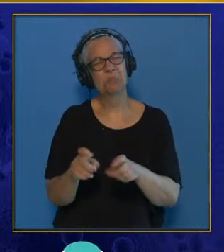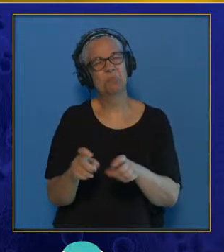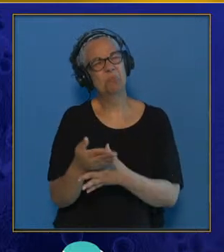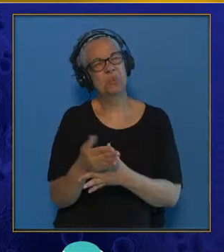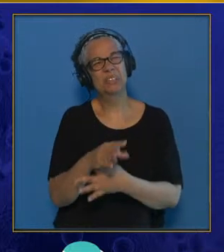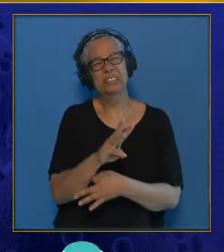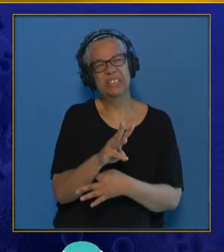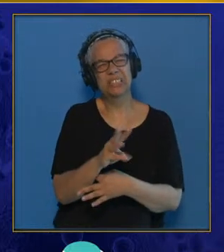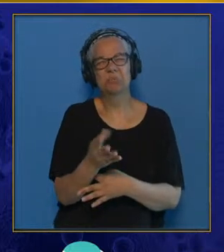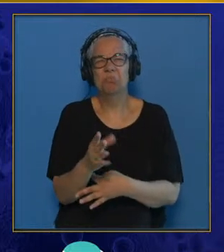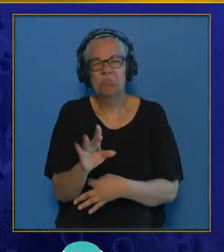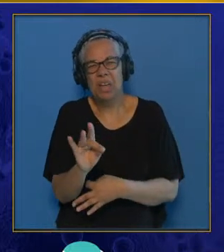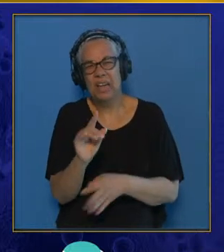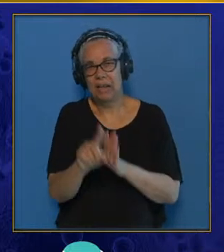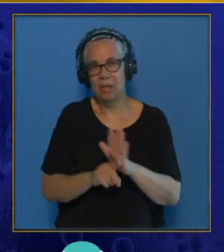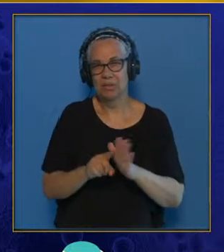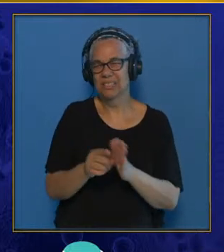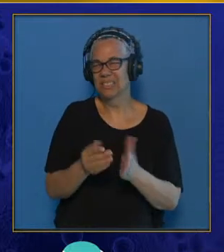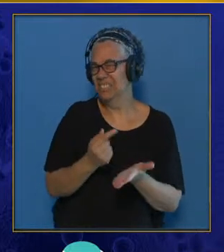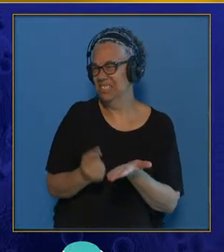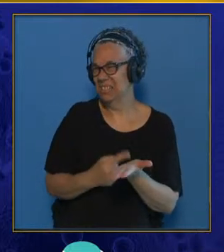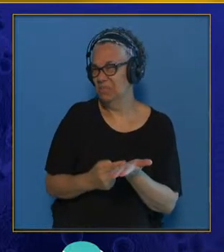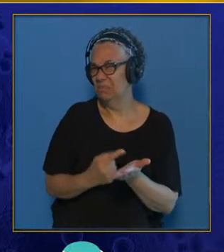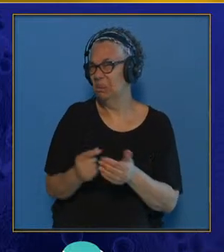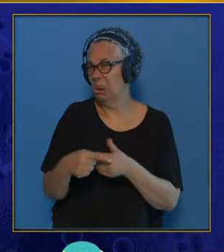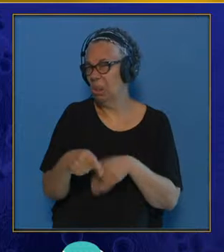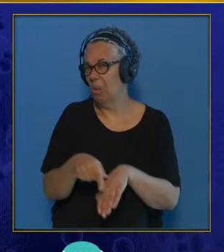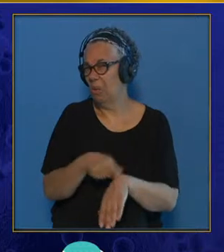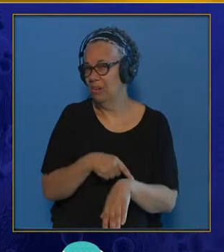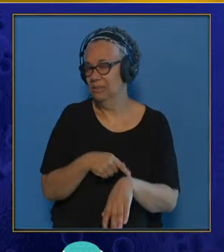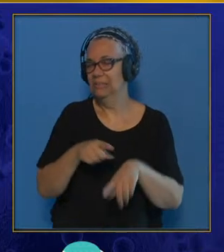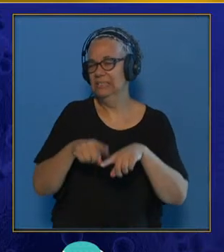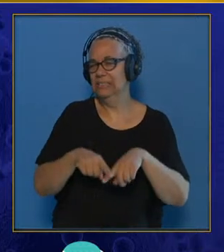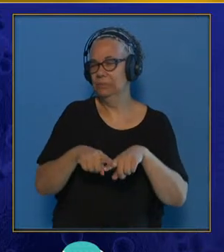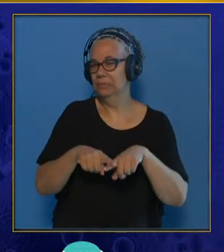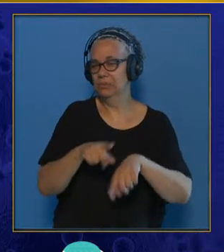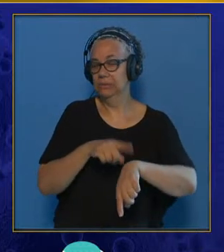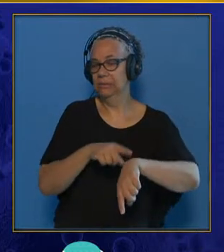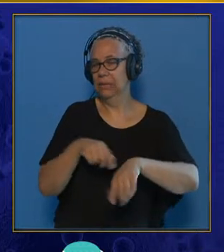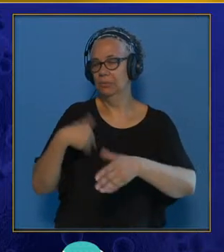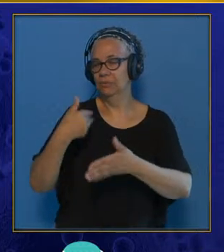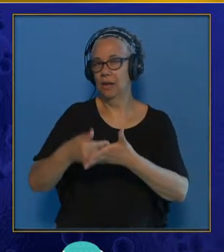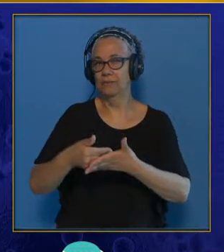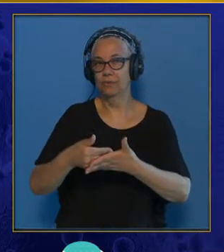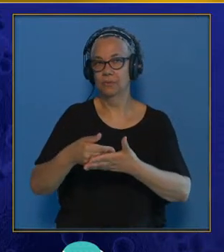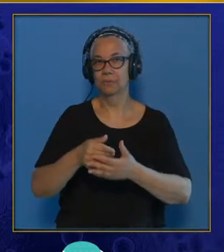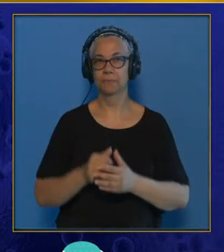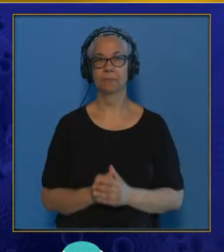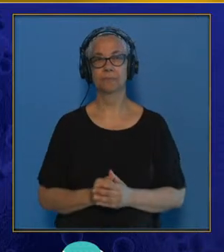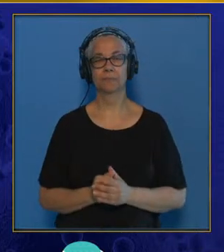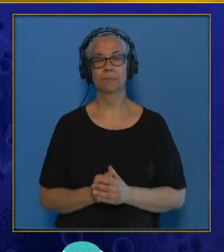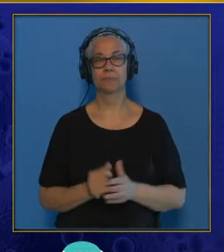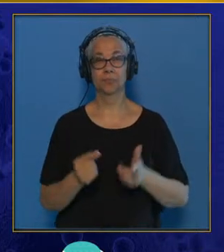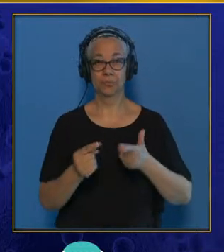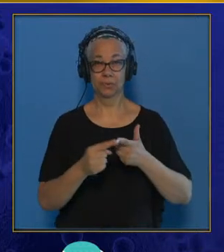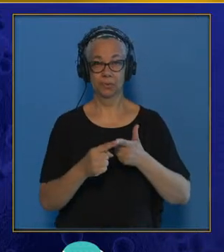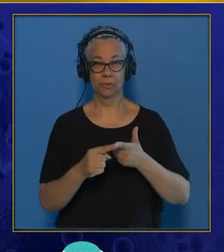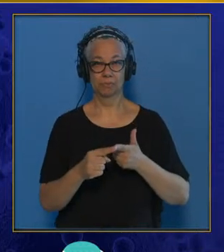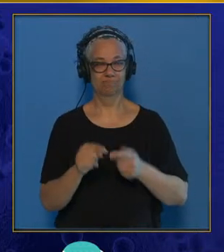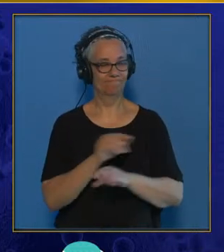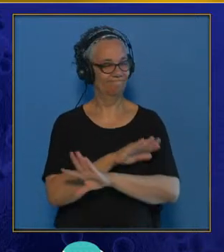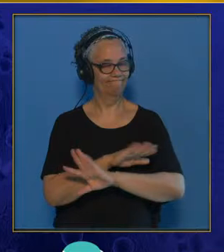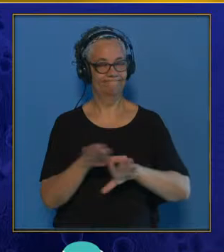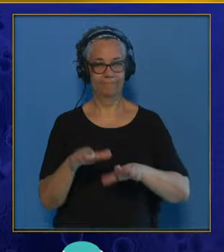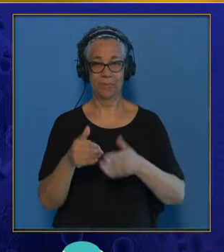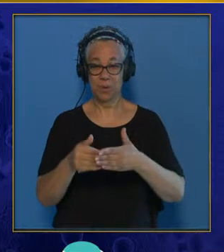and 8 hours, though it can take longer at times depending on the time of day you've arrived. 2, if you do not have a